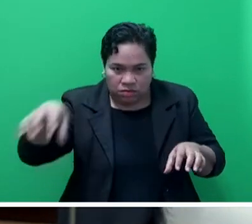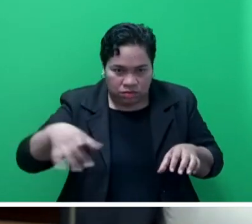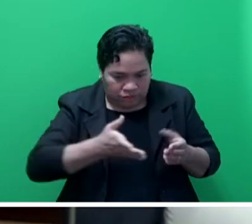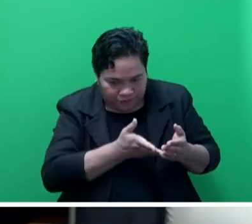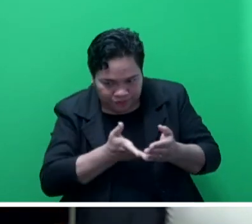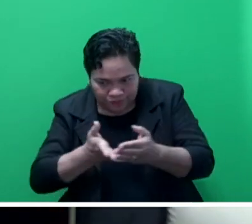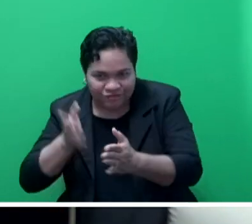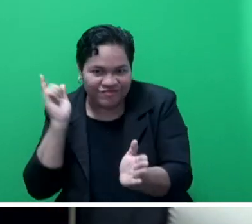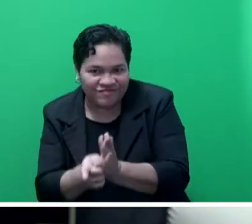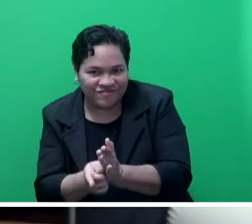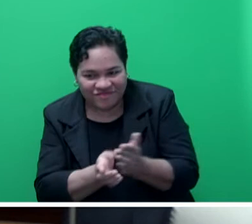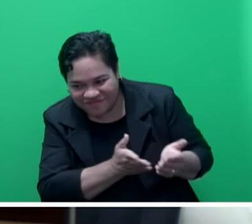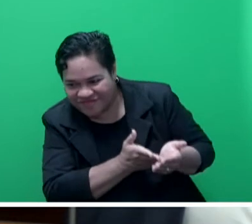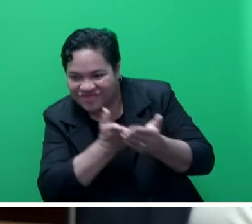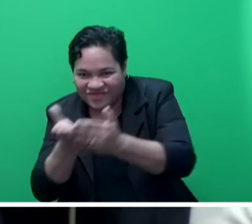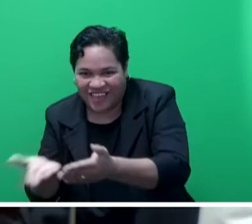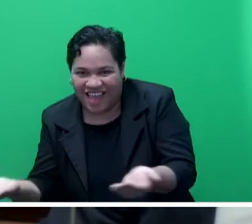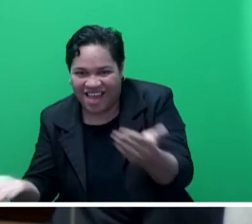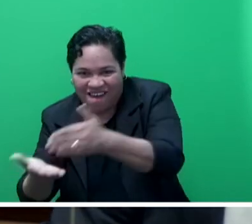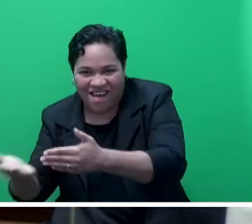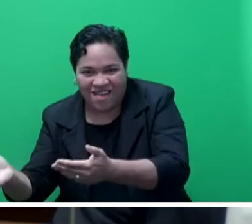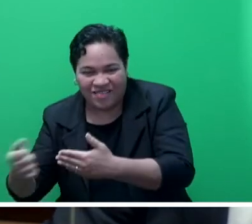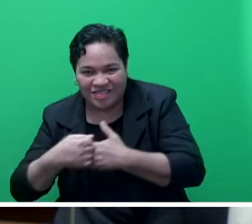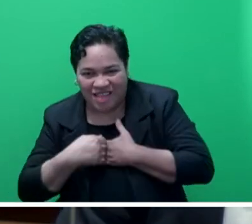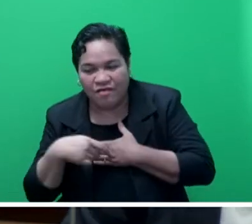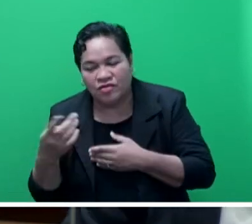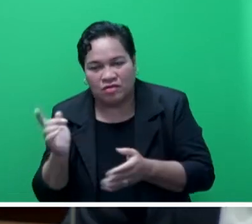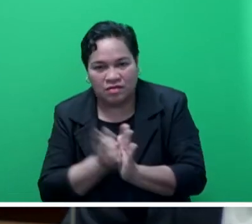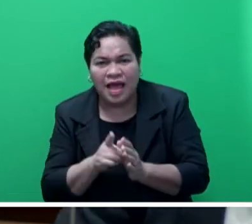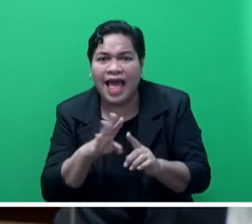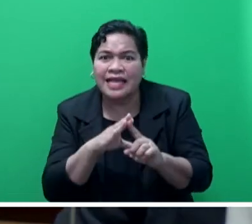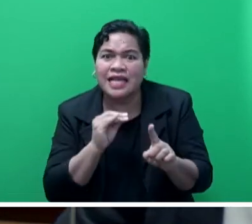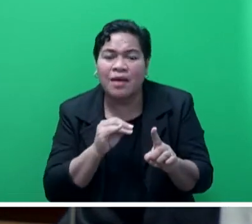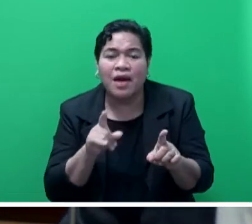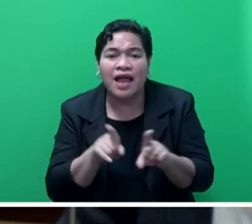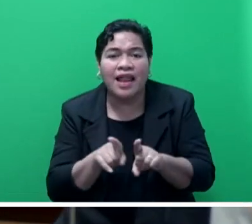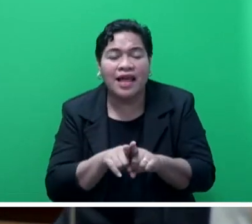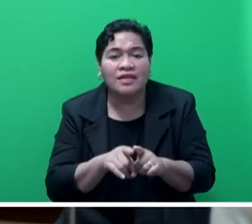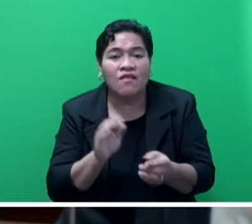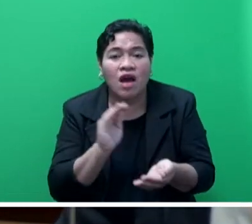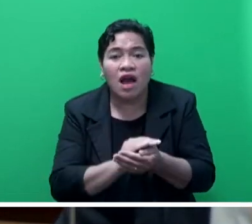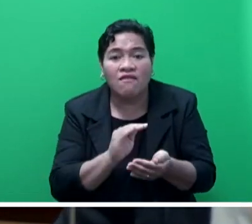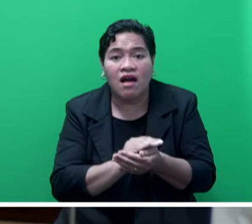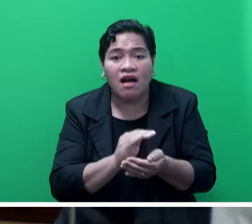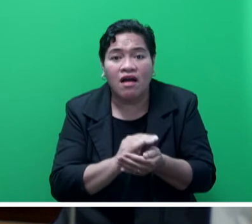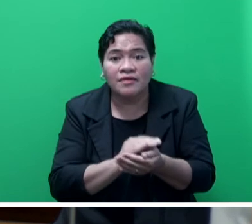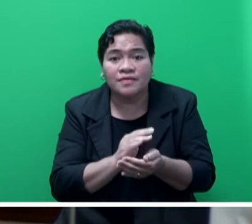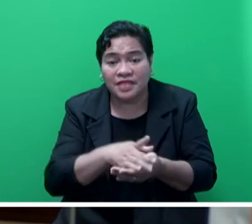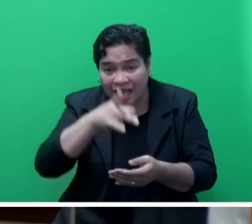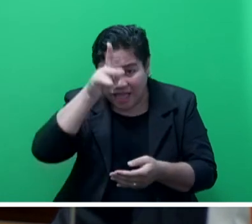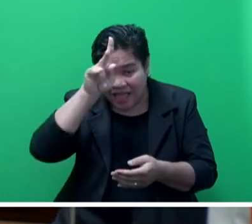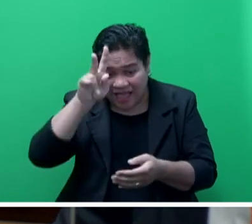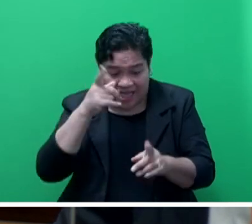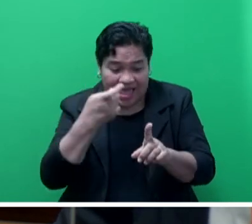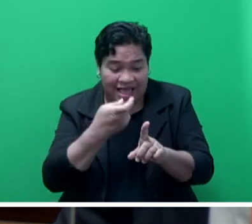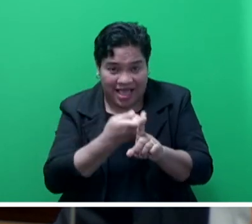times when they need it the most. So, you know, we want to, if you want an example, so you're talking about the kava farmers from Kandavu who are able to load their